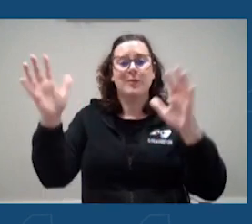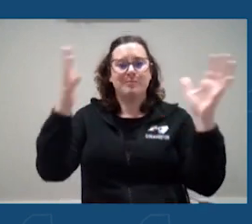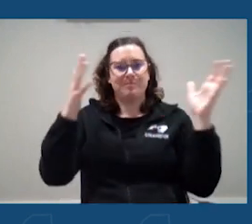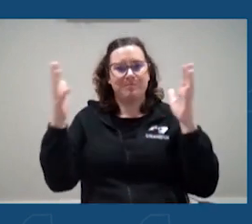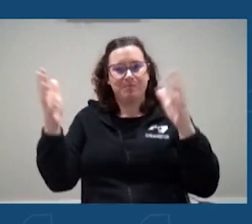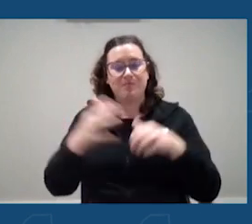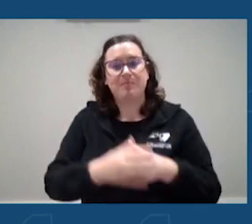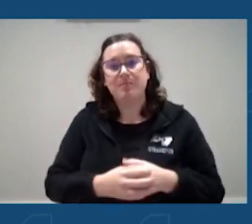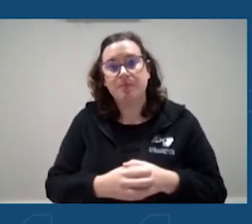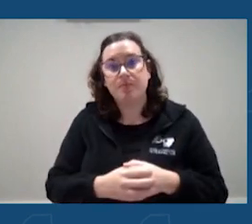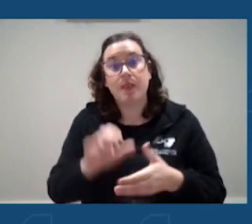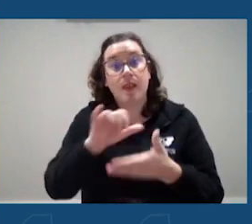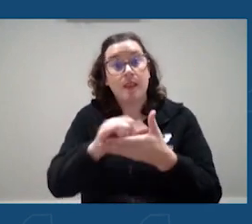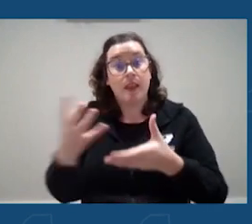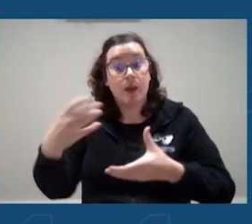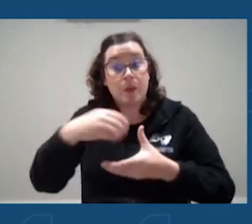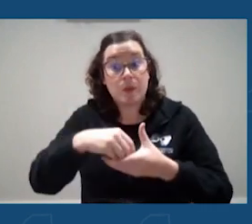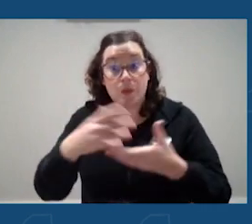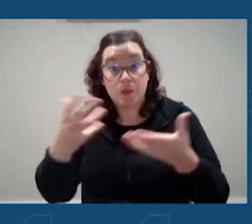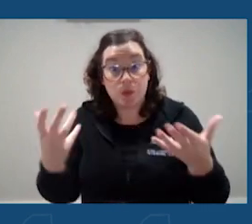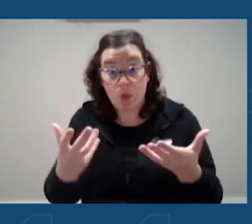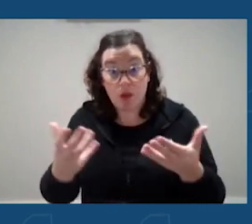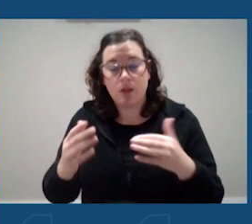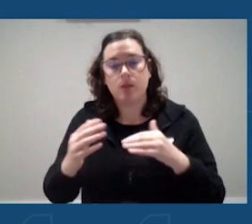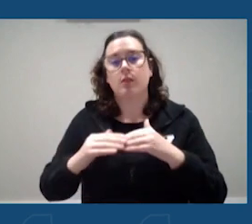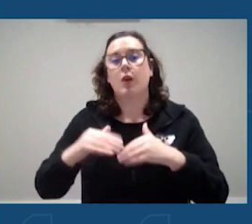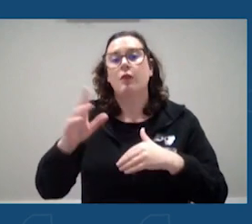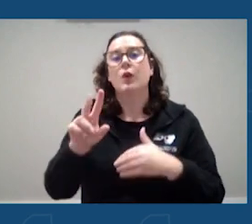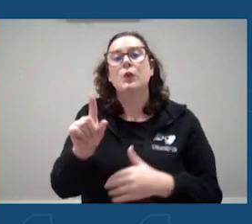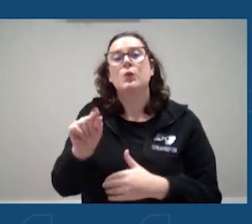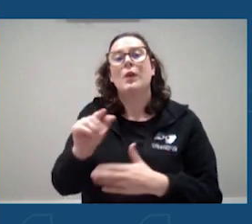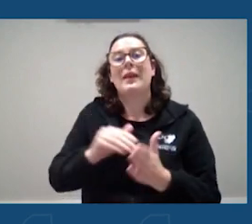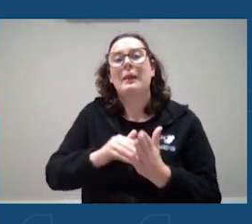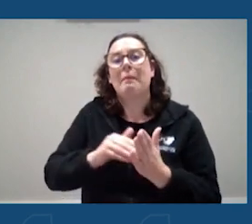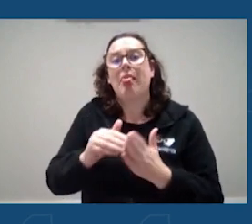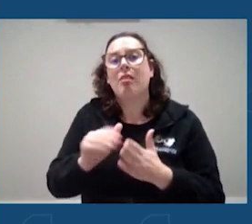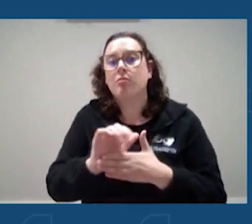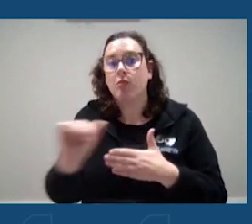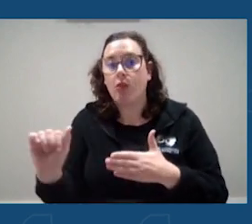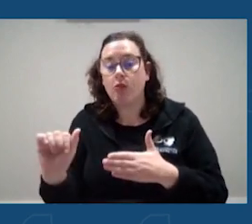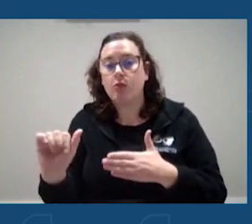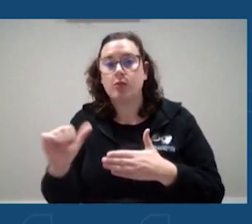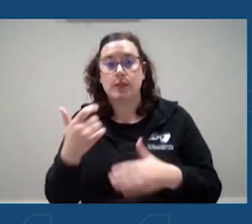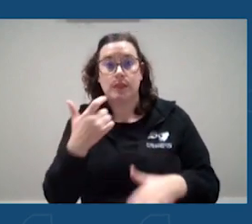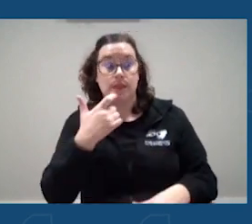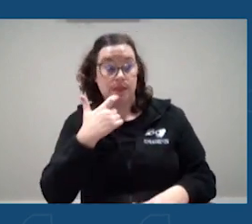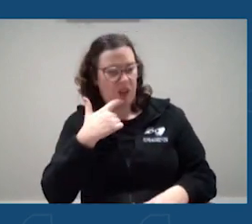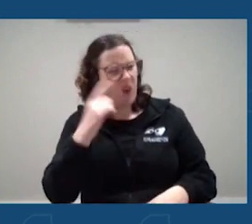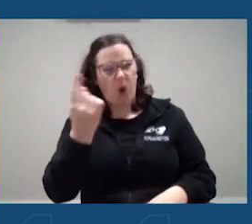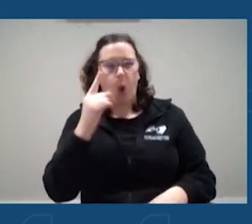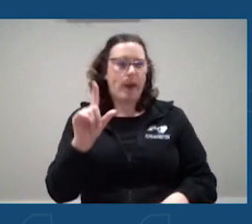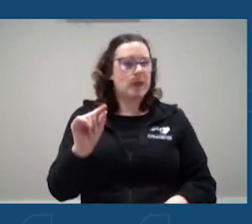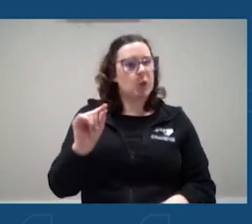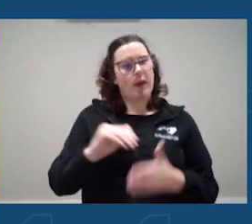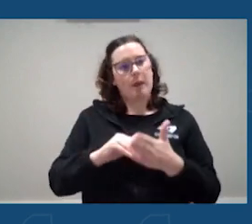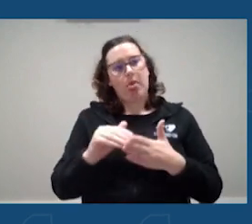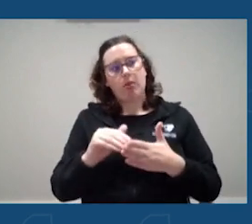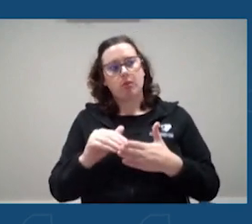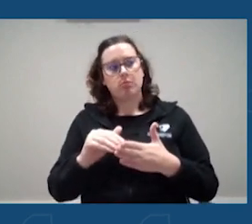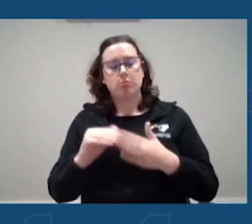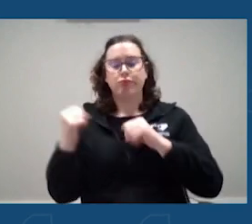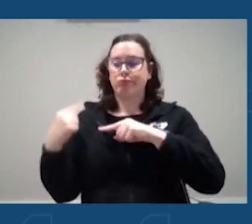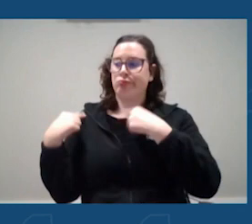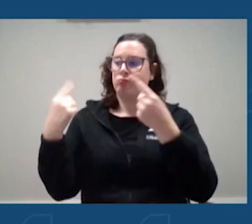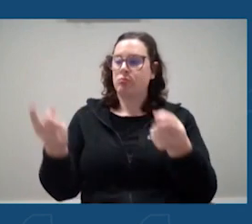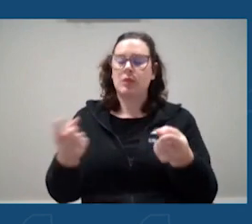that includes over $20 million. I said, they said, well, this is how much we always fund. I said, you know what? Let's triple that